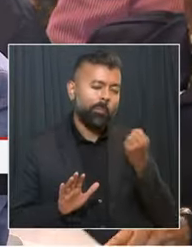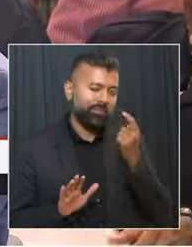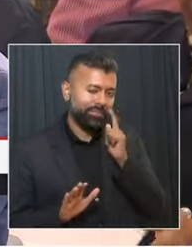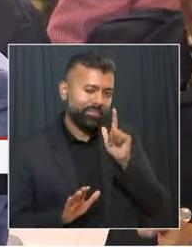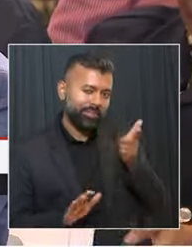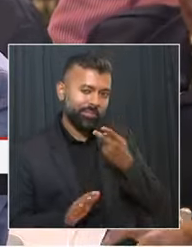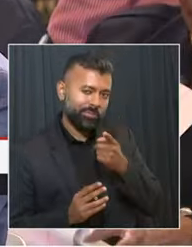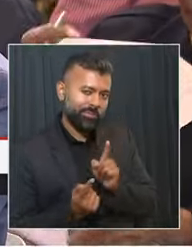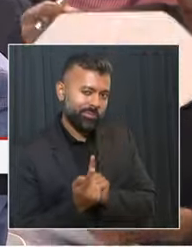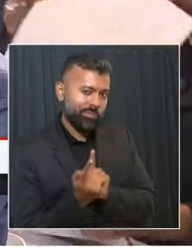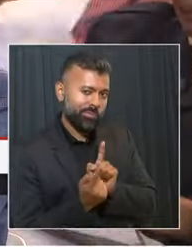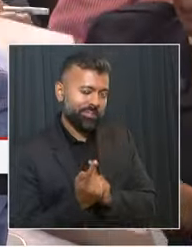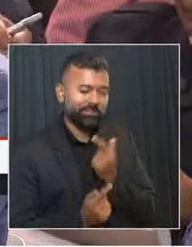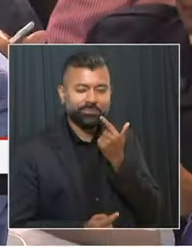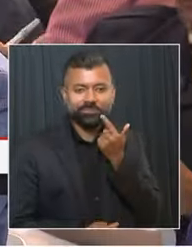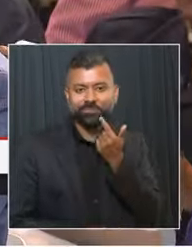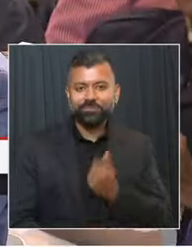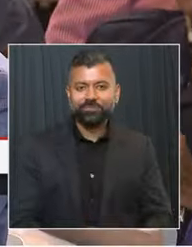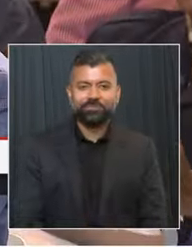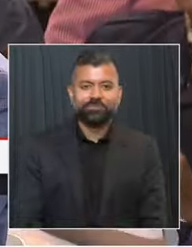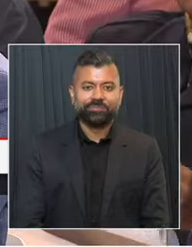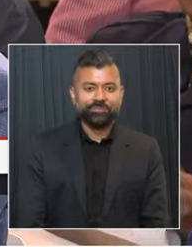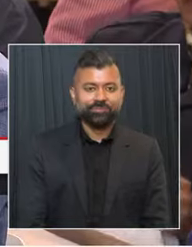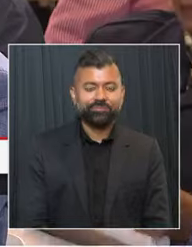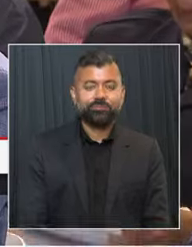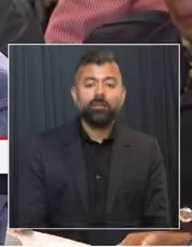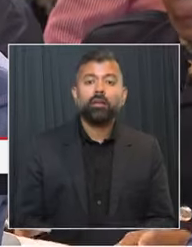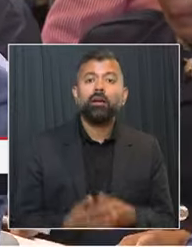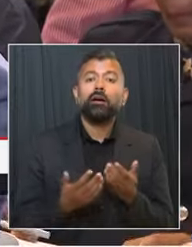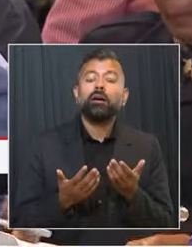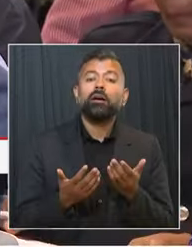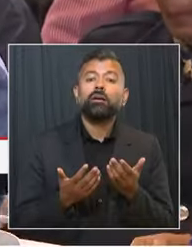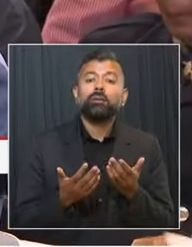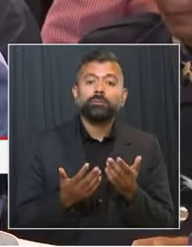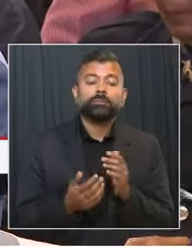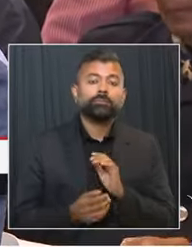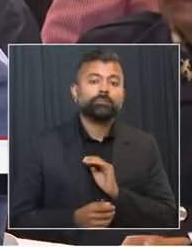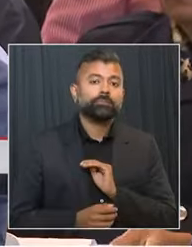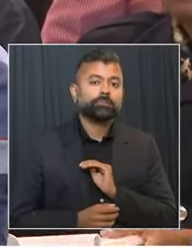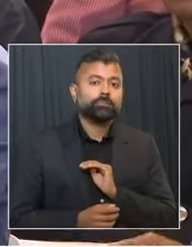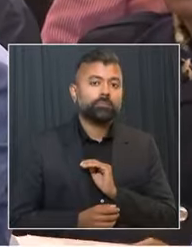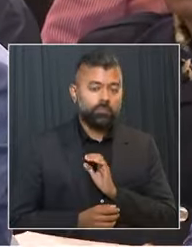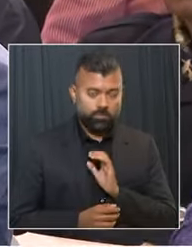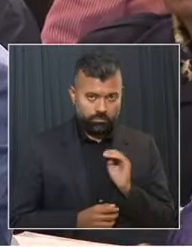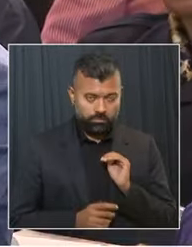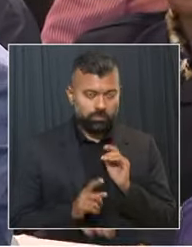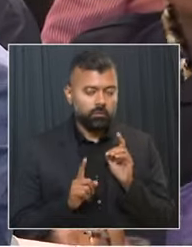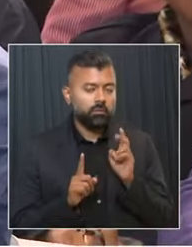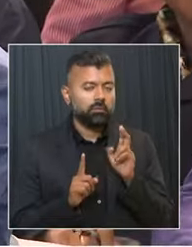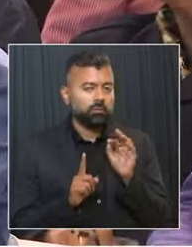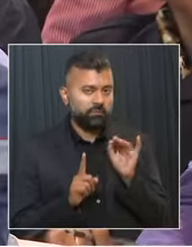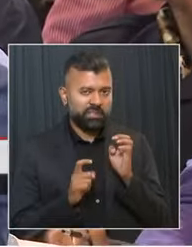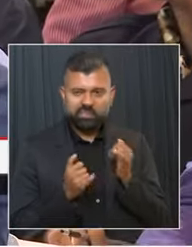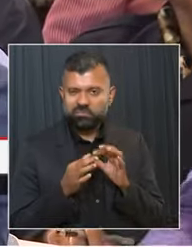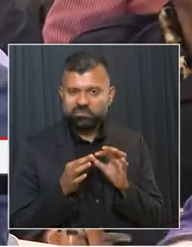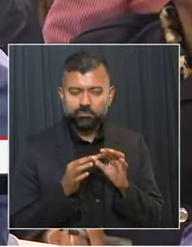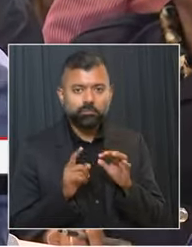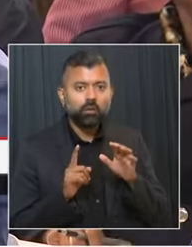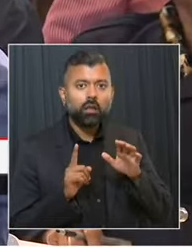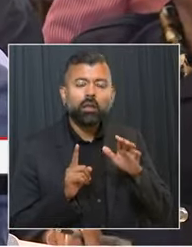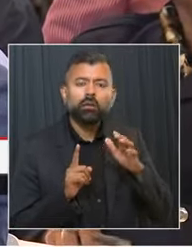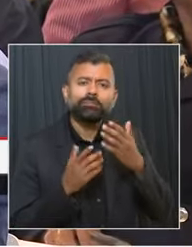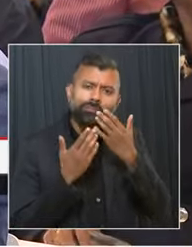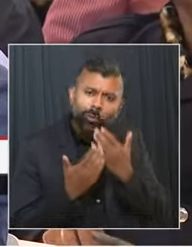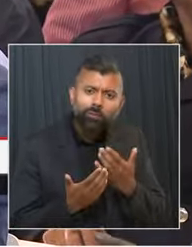want to thank you all. I know we had a number of conversations leading up to the day, and met with some of the members of your team, including Nina Albert, and a lot of